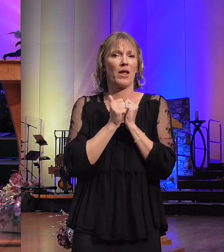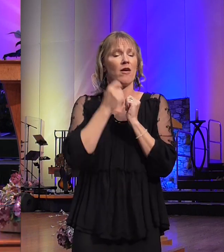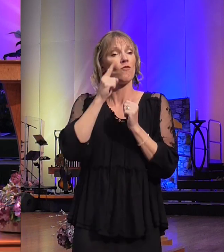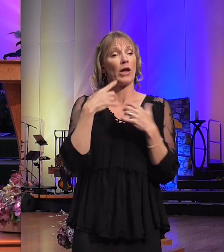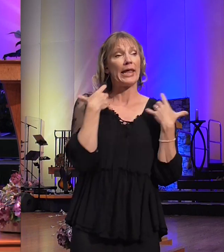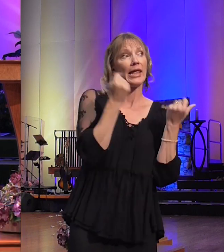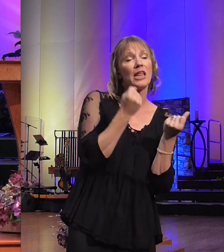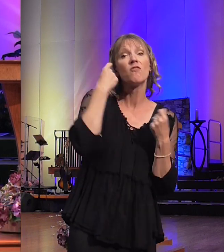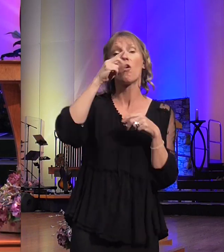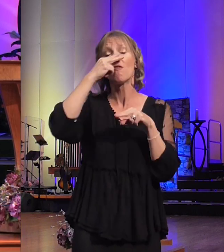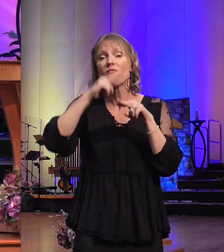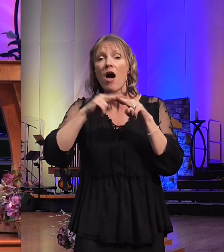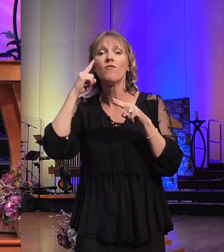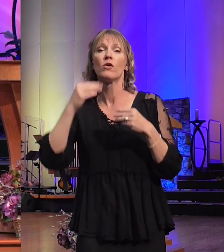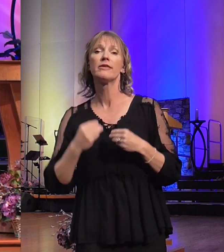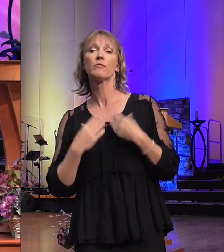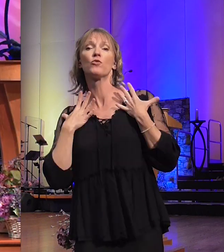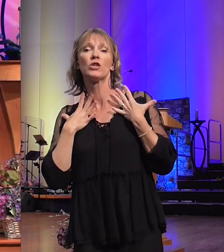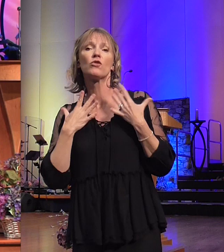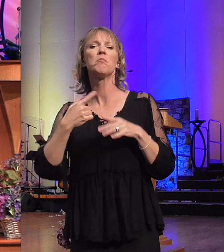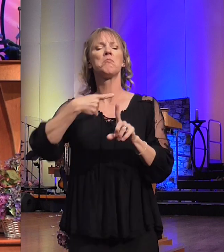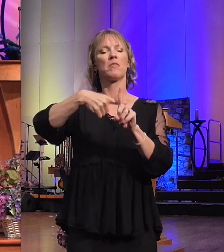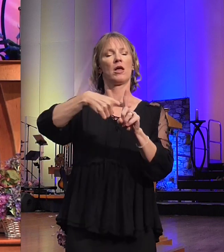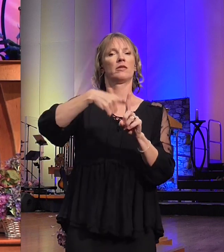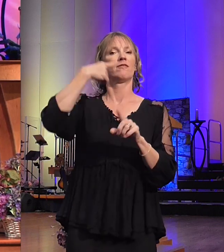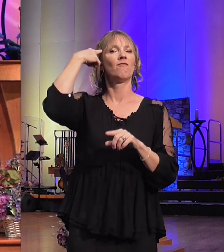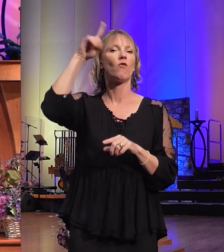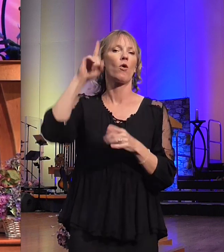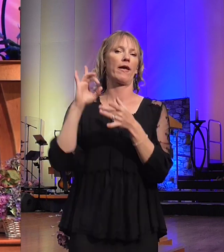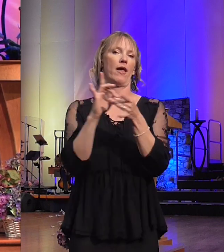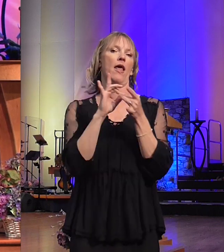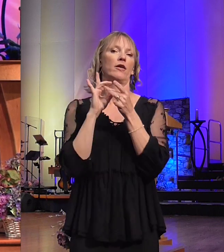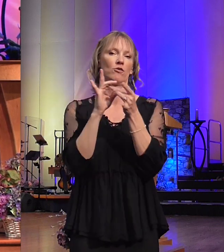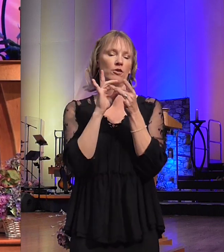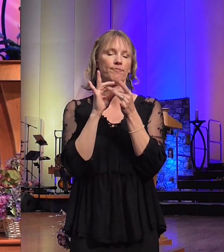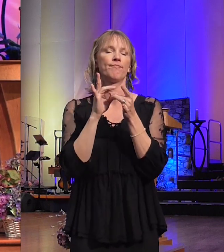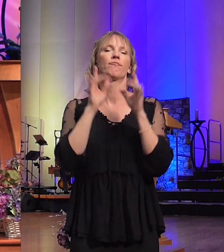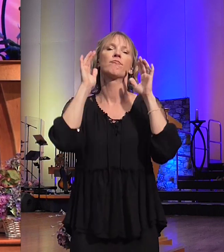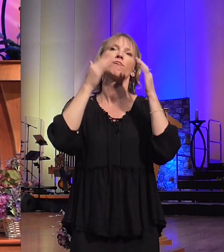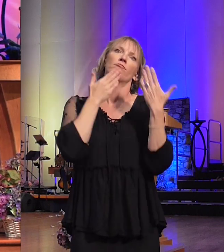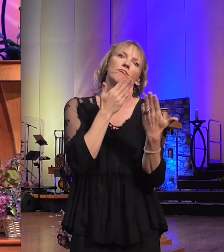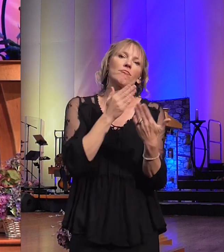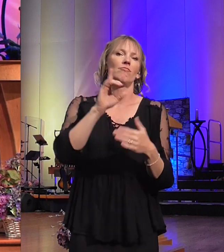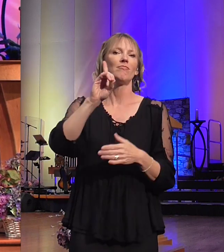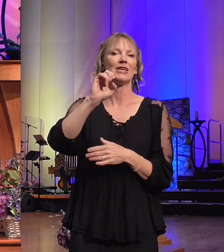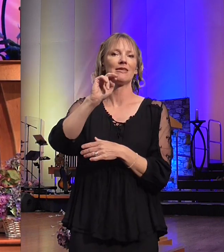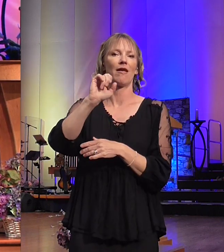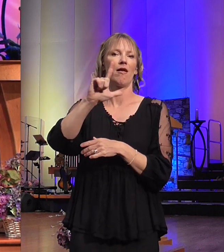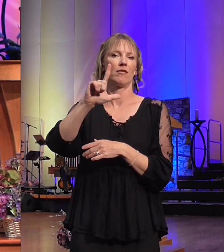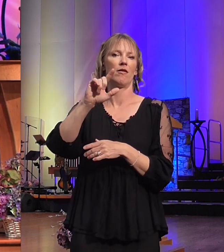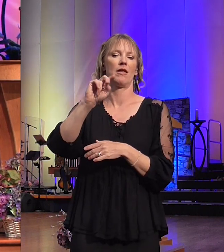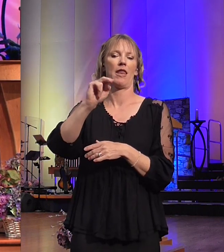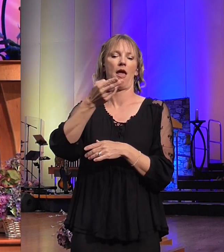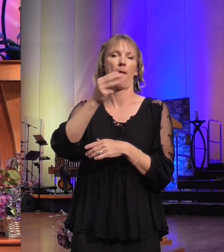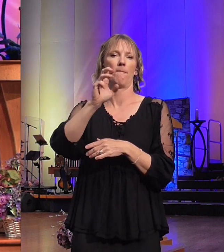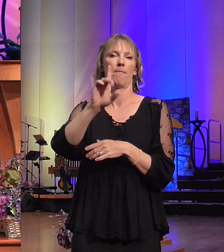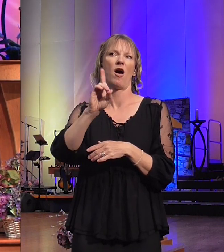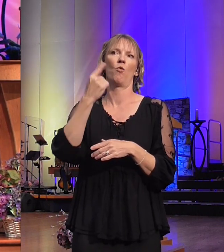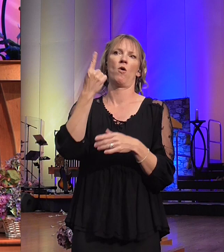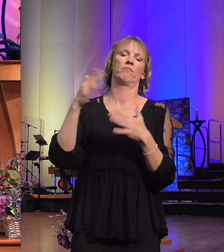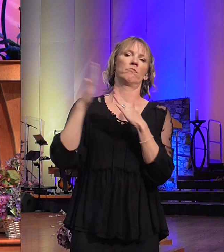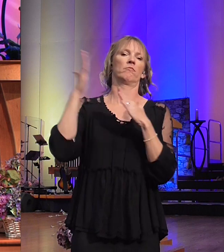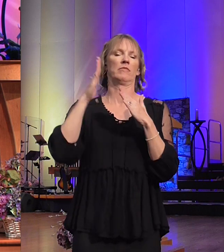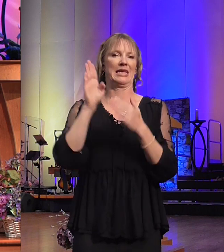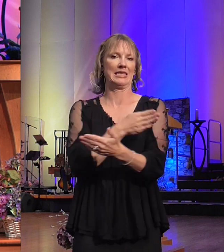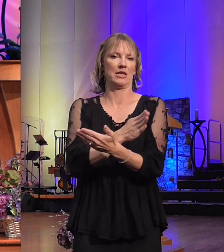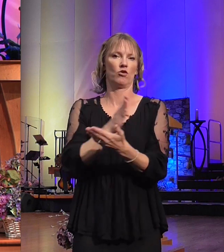for fun, for inspiration, and for connection. So grateful to have Daniel Nahmod. He's one of the premier